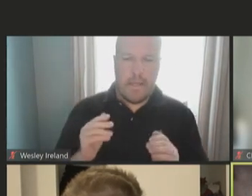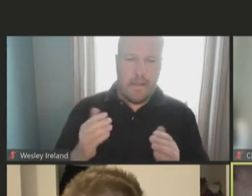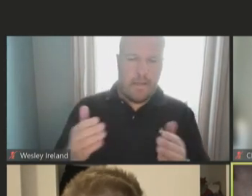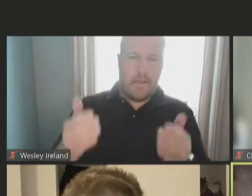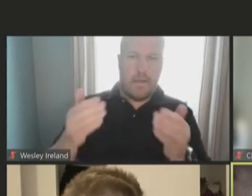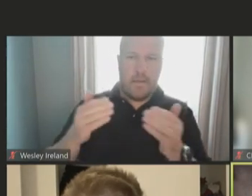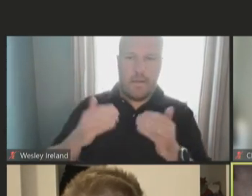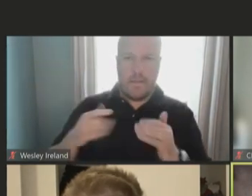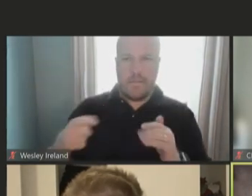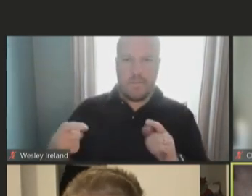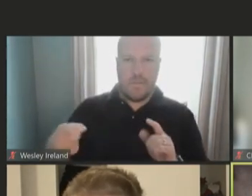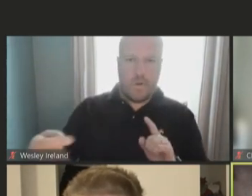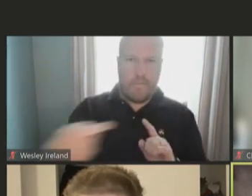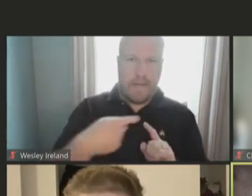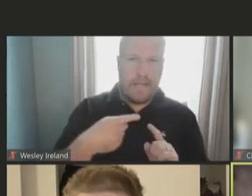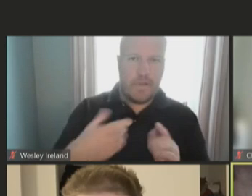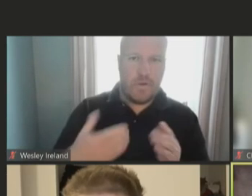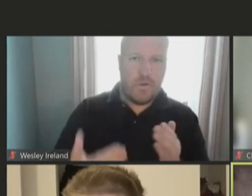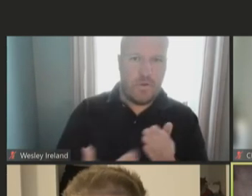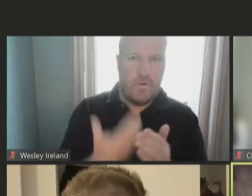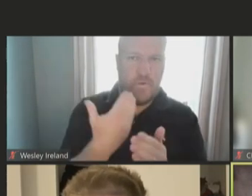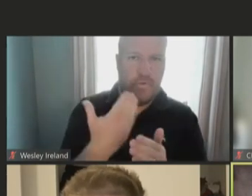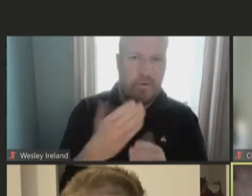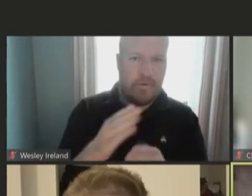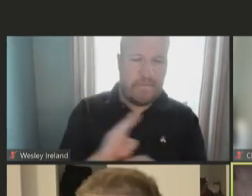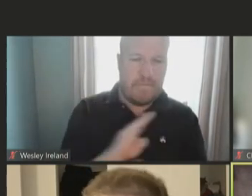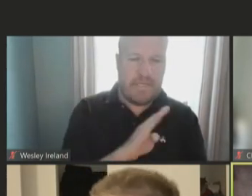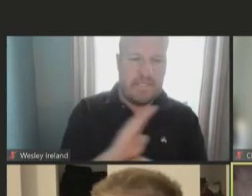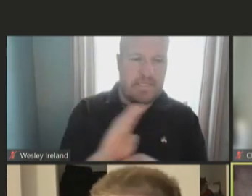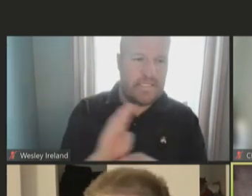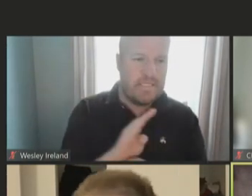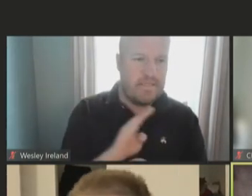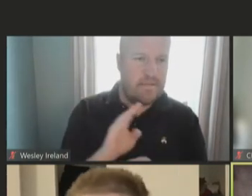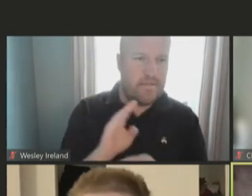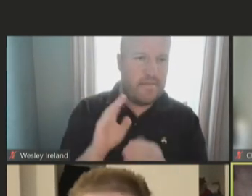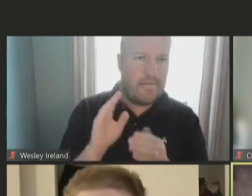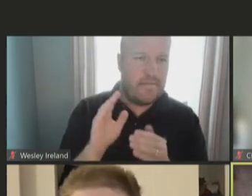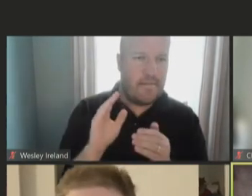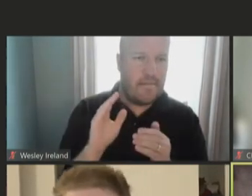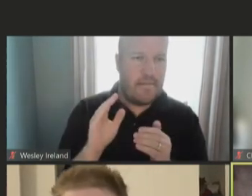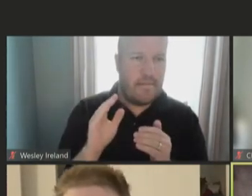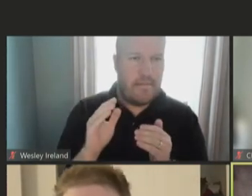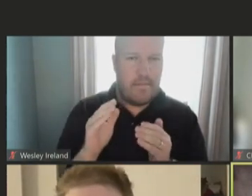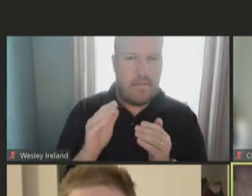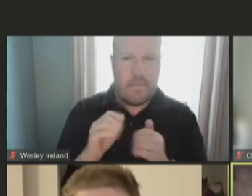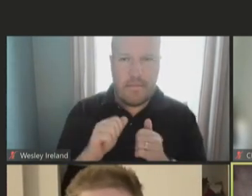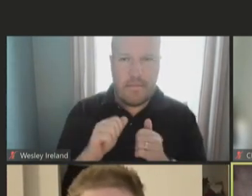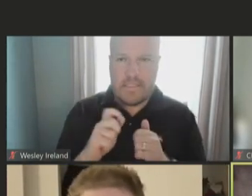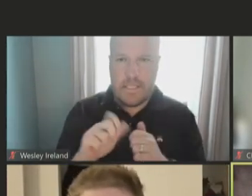All right, great. So moving down on the agenda, back to new business.